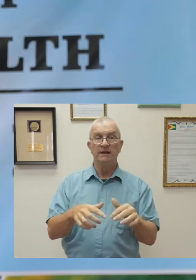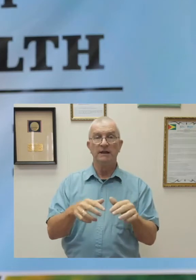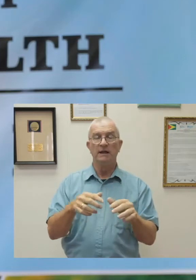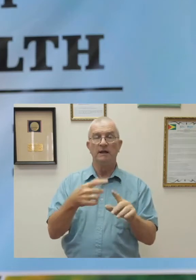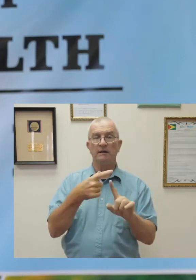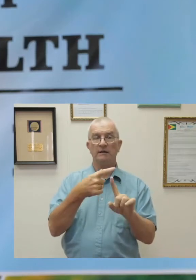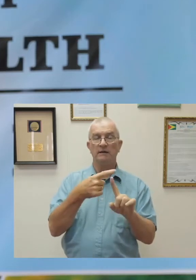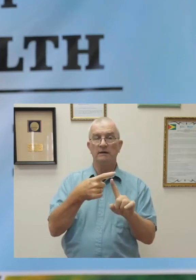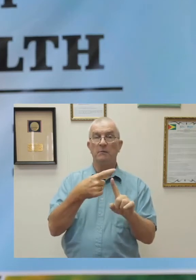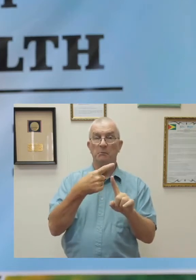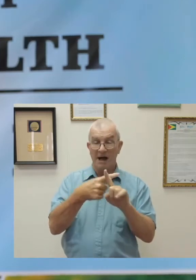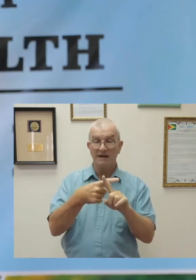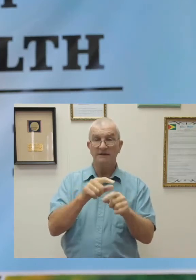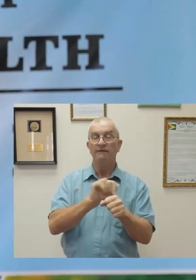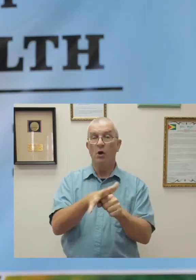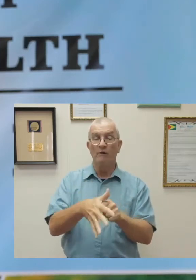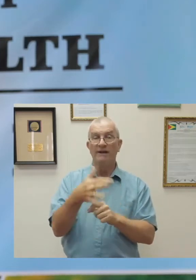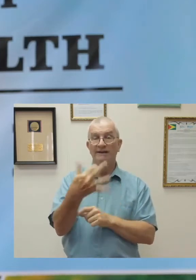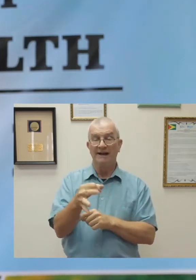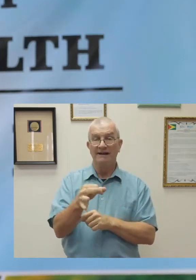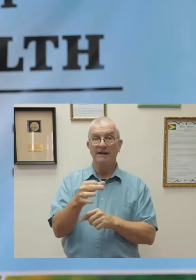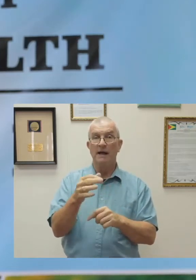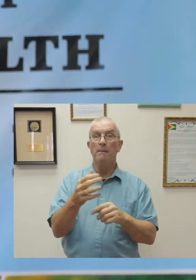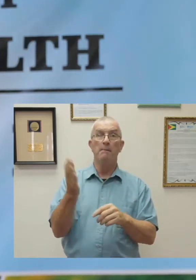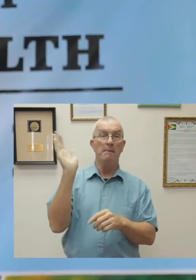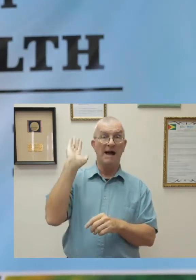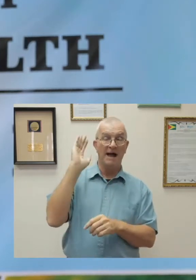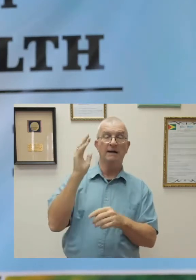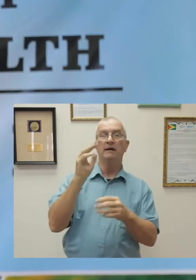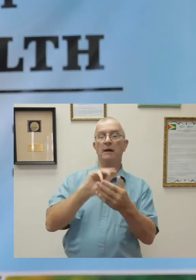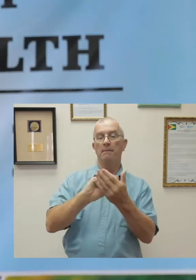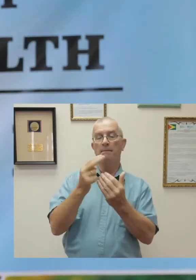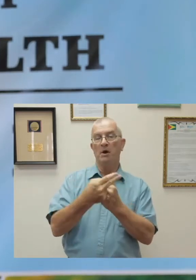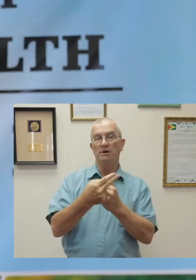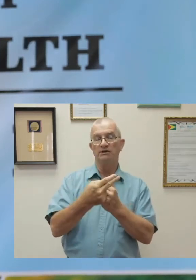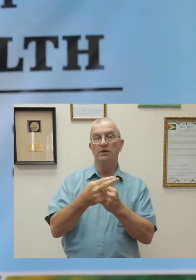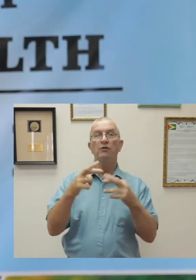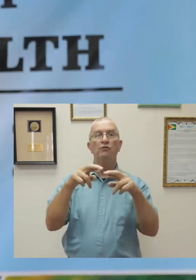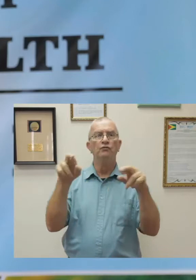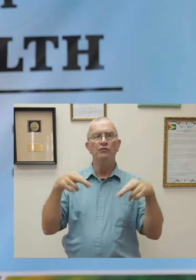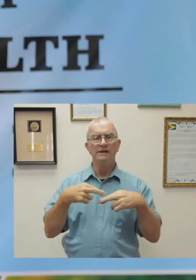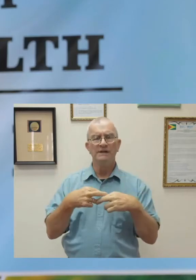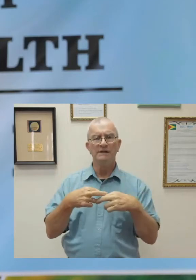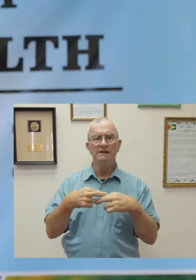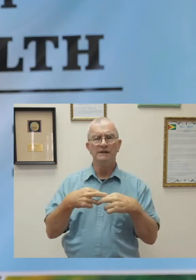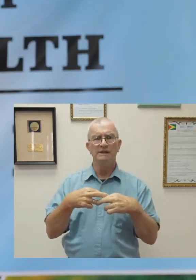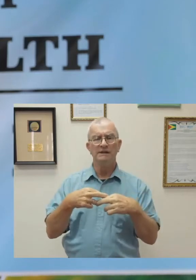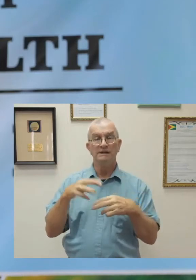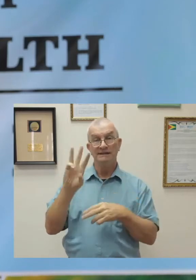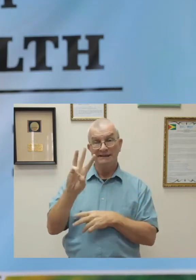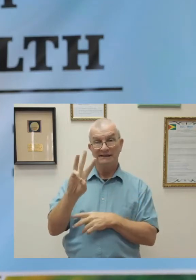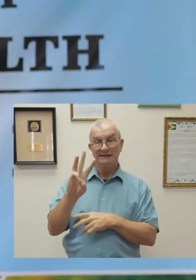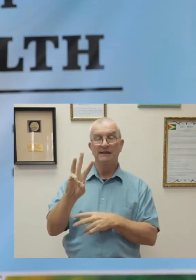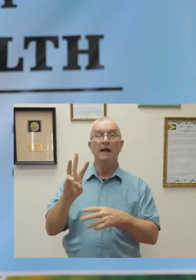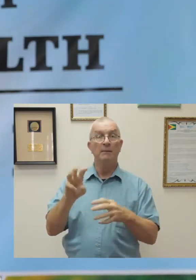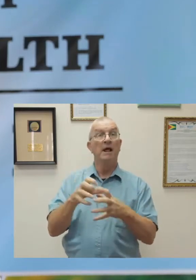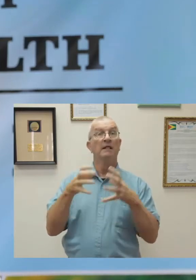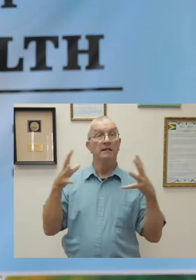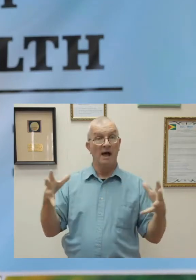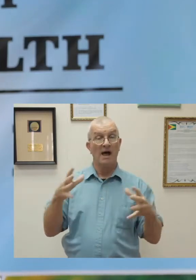imported case and death back in March. The region has been taking all the